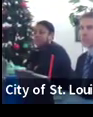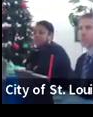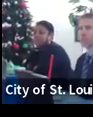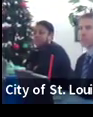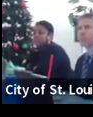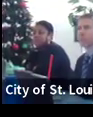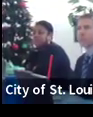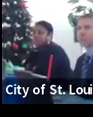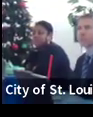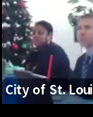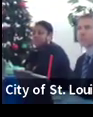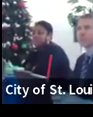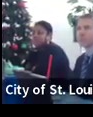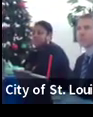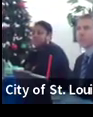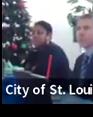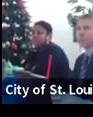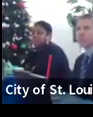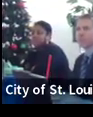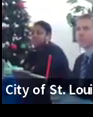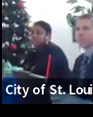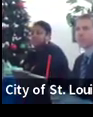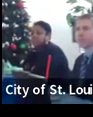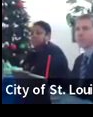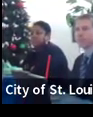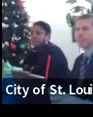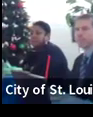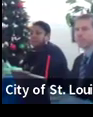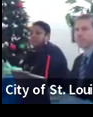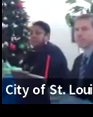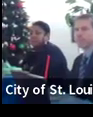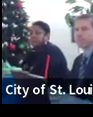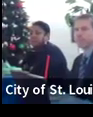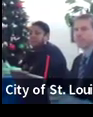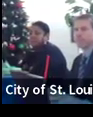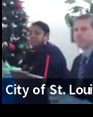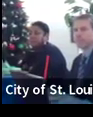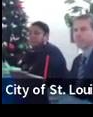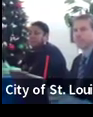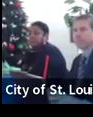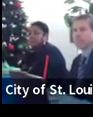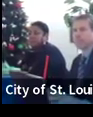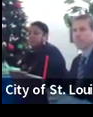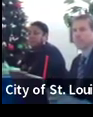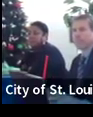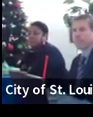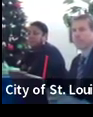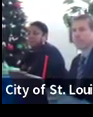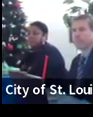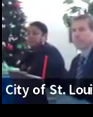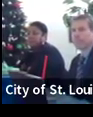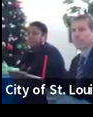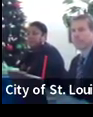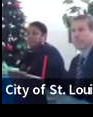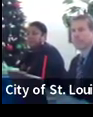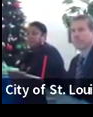which unfortunately was torn down because of the tornado. And Long Family and Children's